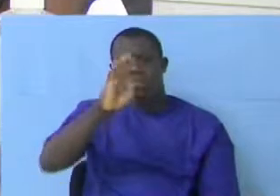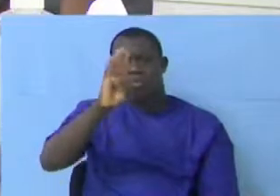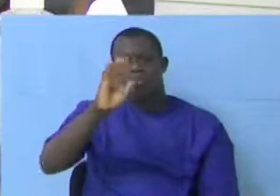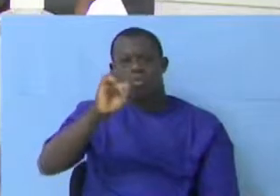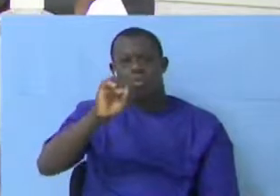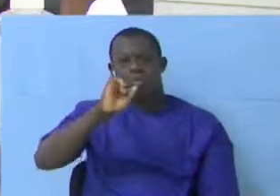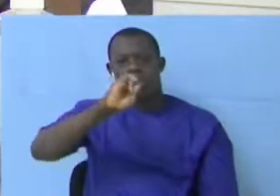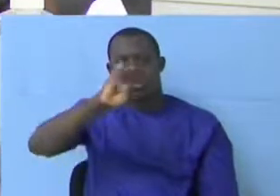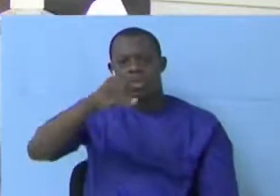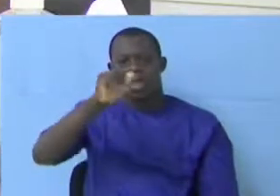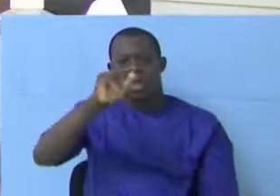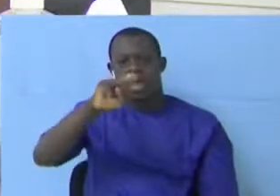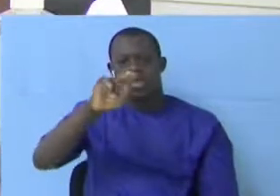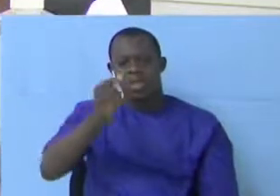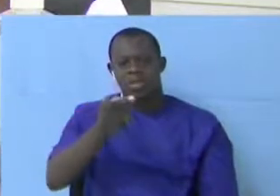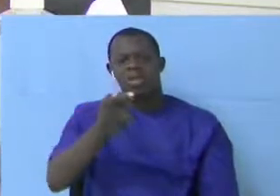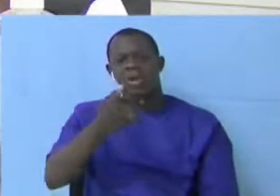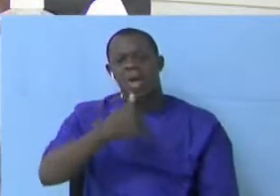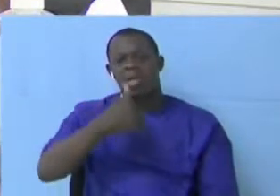I think Sajo Jaju.